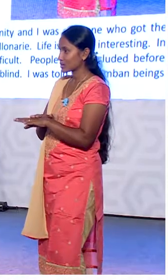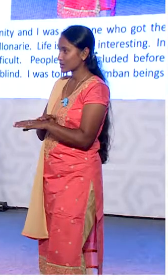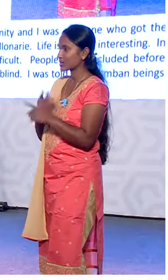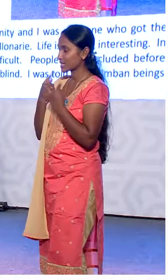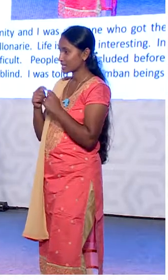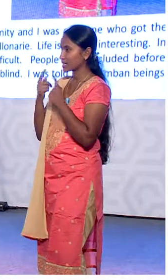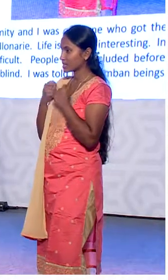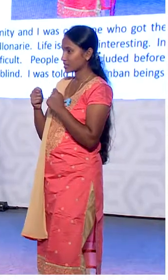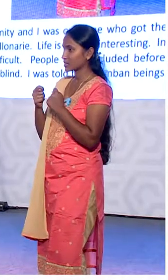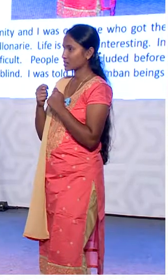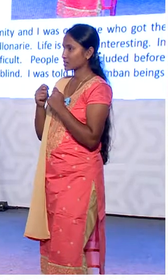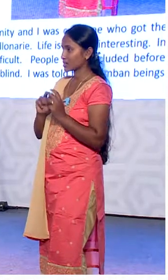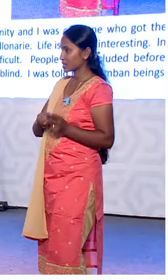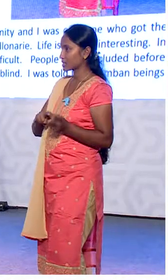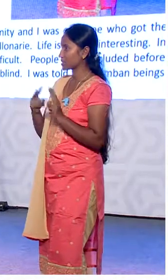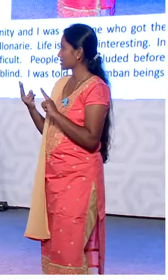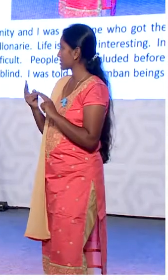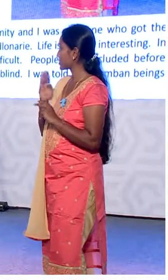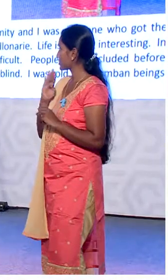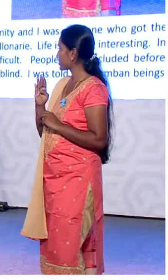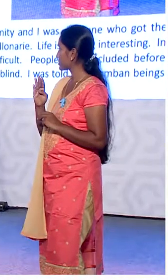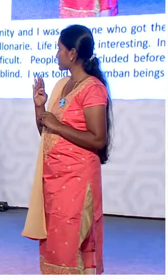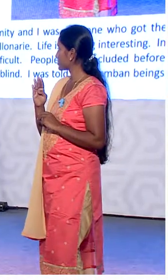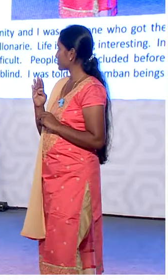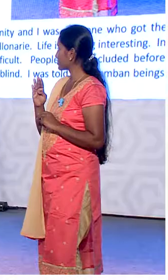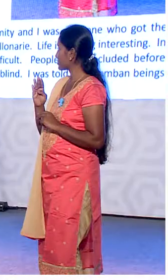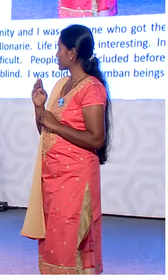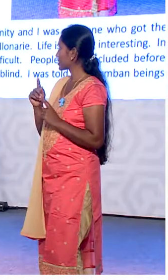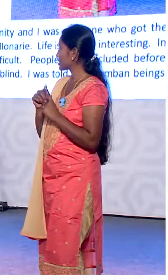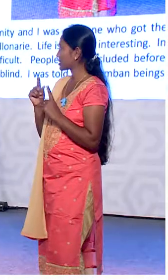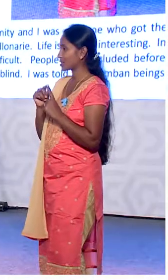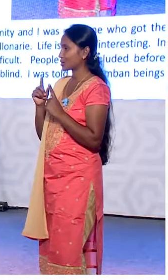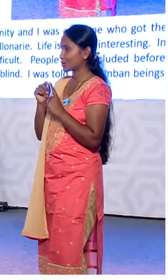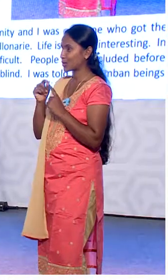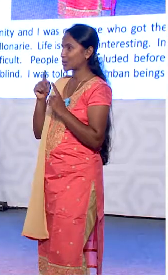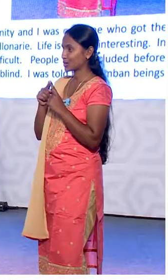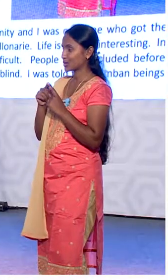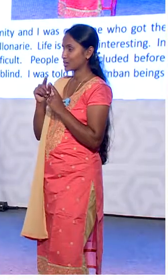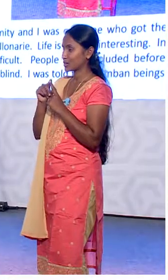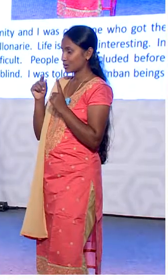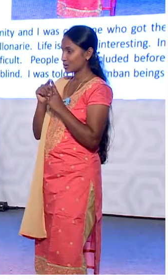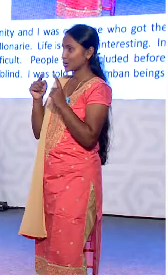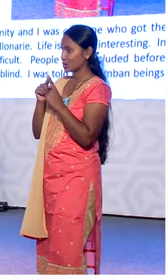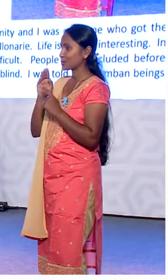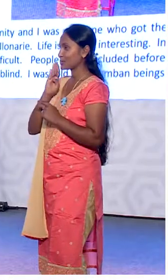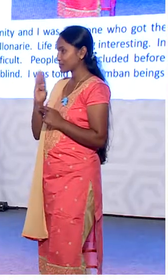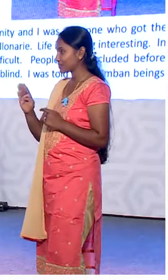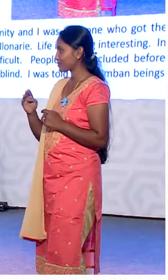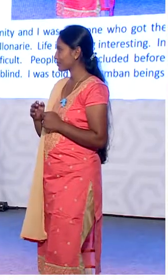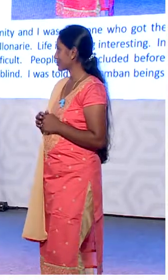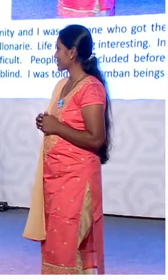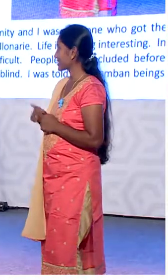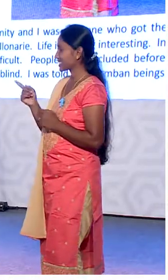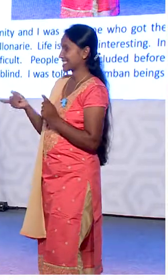to transform from being, from doing to being. I am going to preach vice